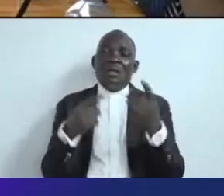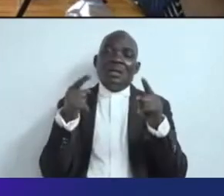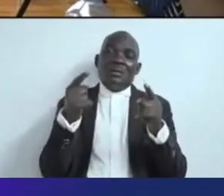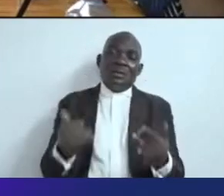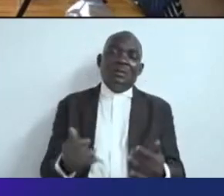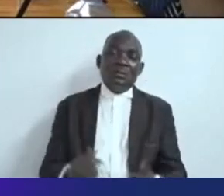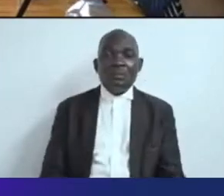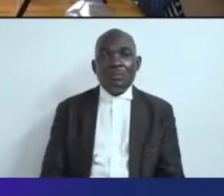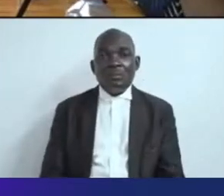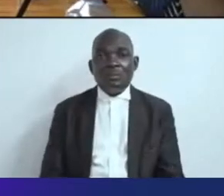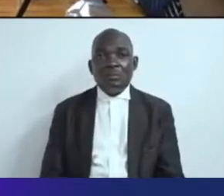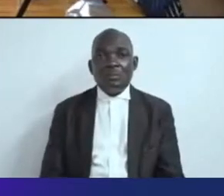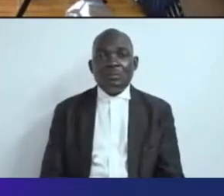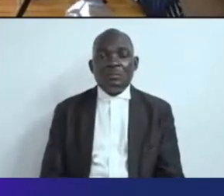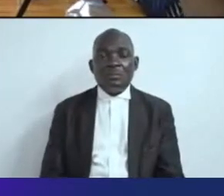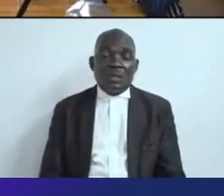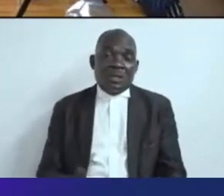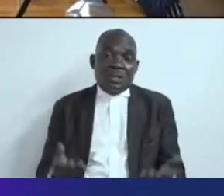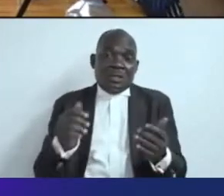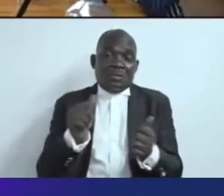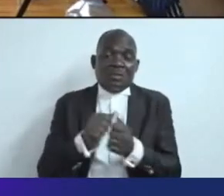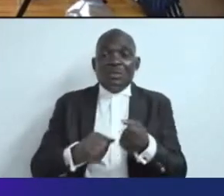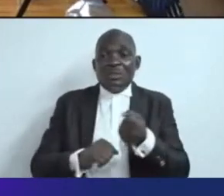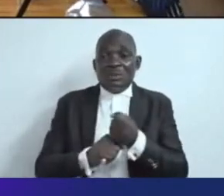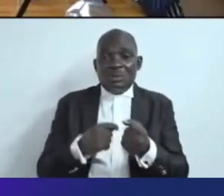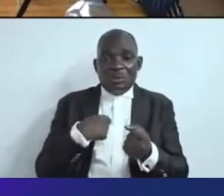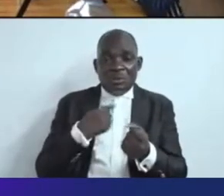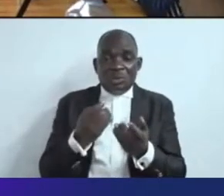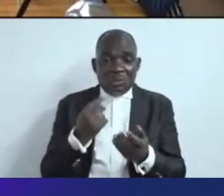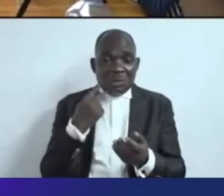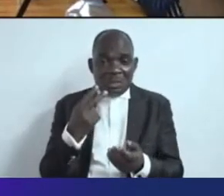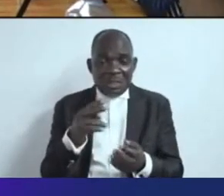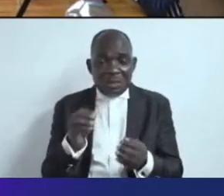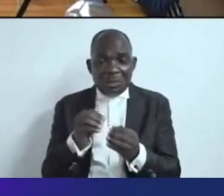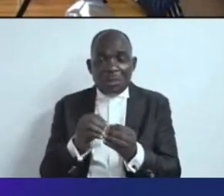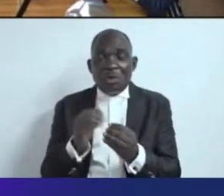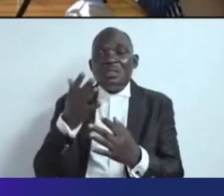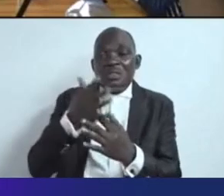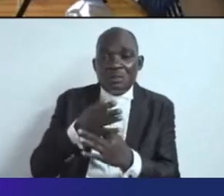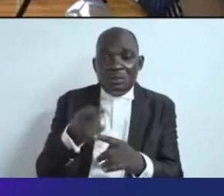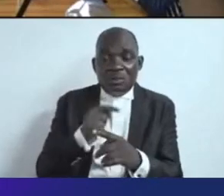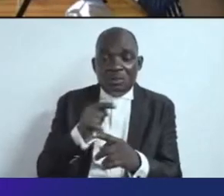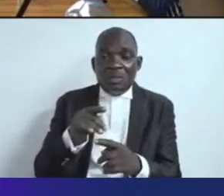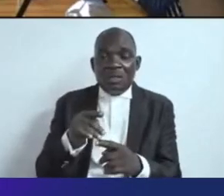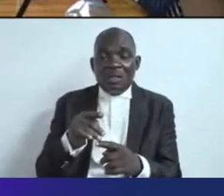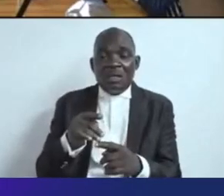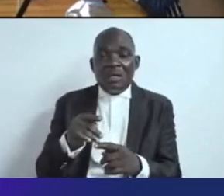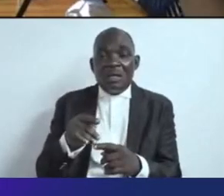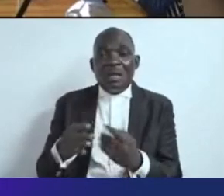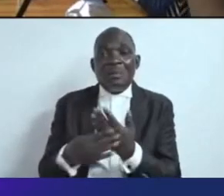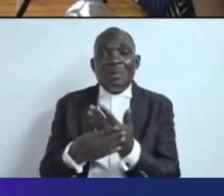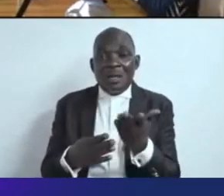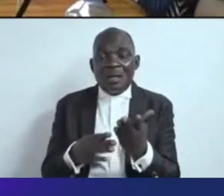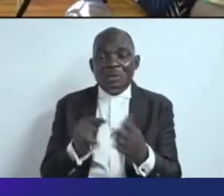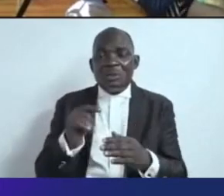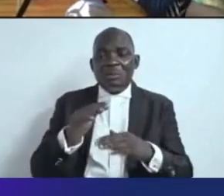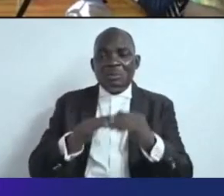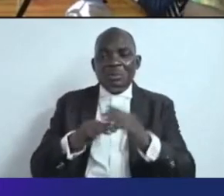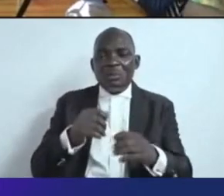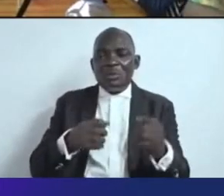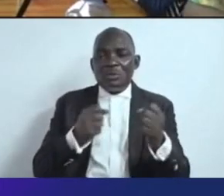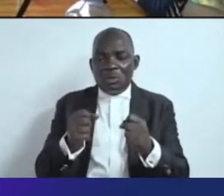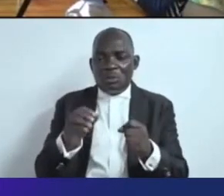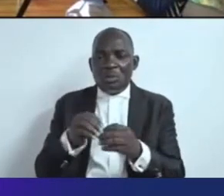now. In terms of support, are we going to see more intervention from your part since you have built up